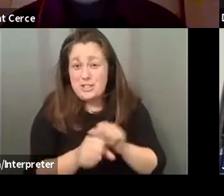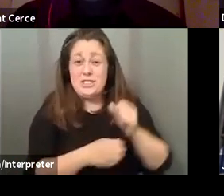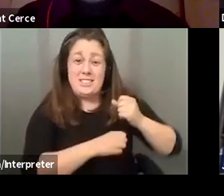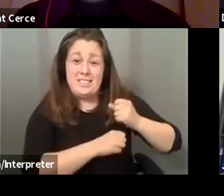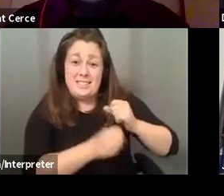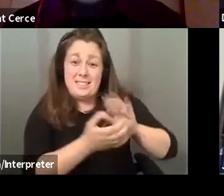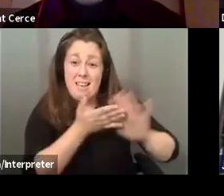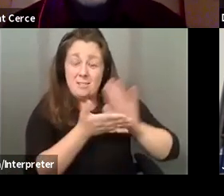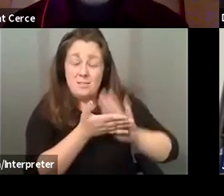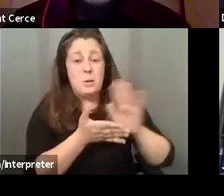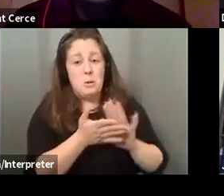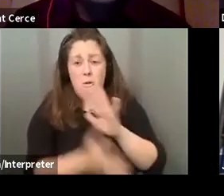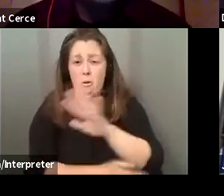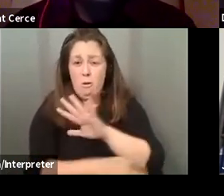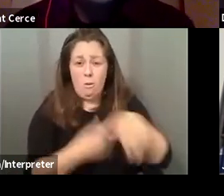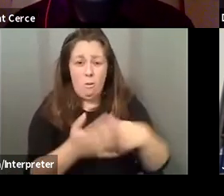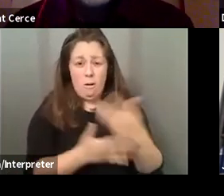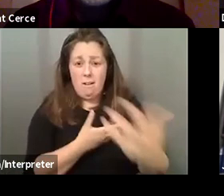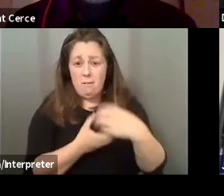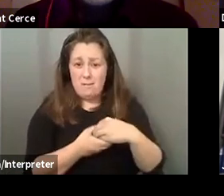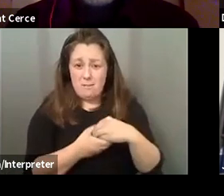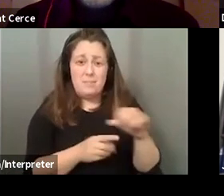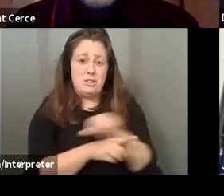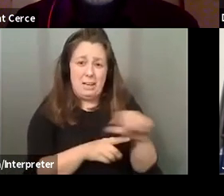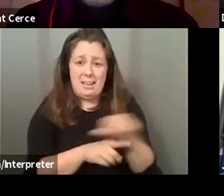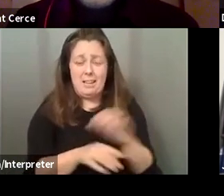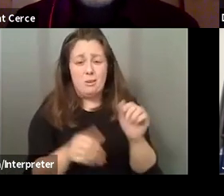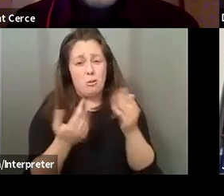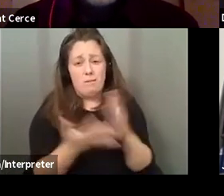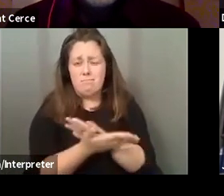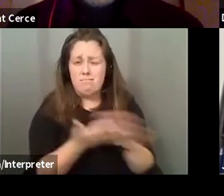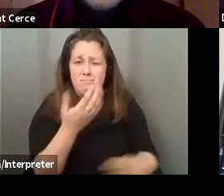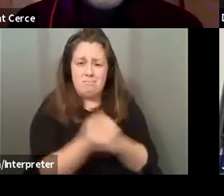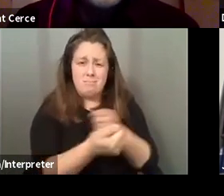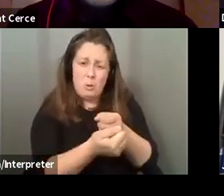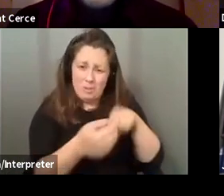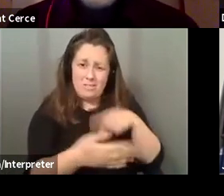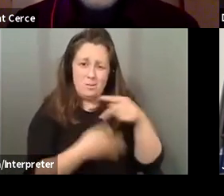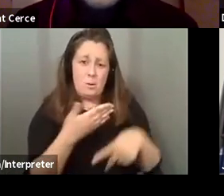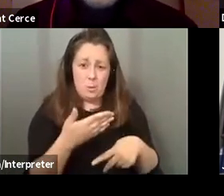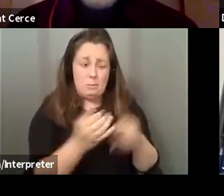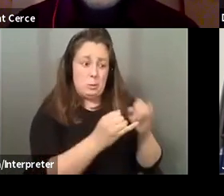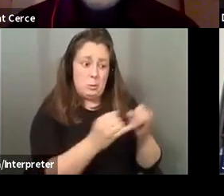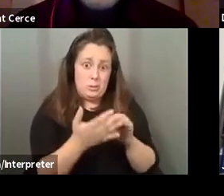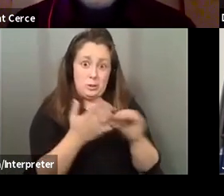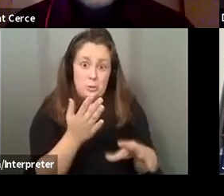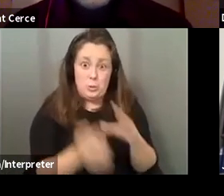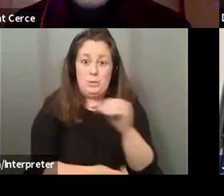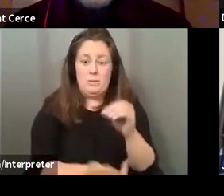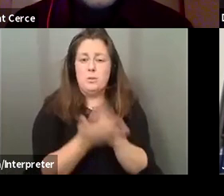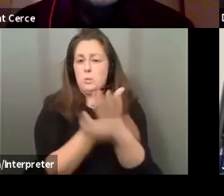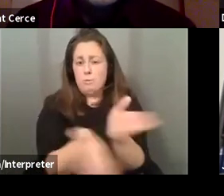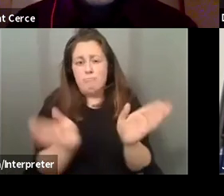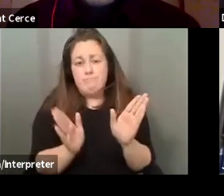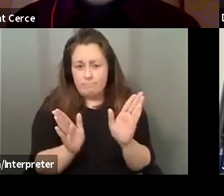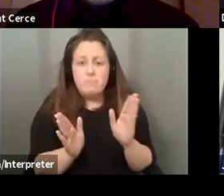in some of these trainings and offer some real nice support to our programs. Both the individual students and to the schools in general. So I